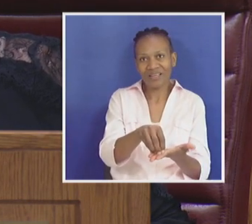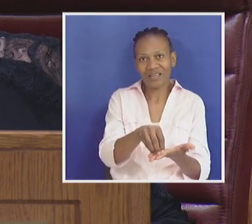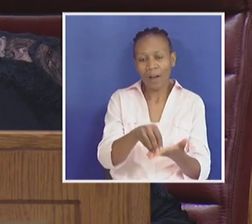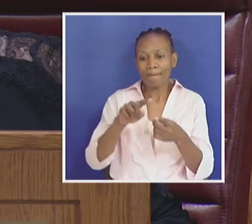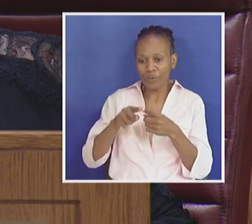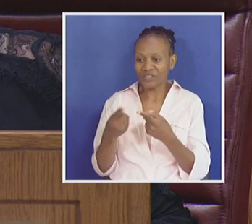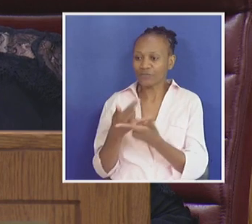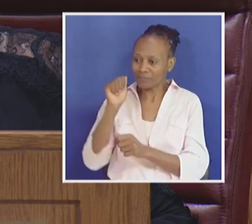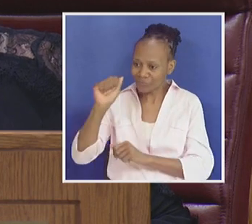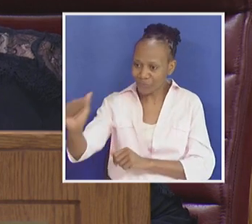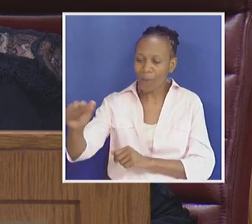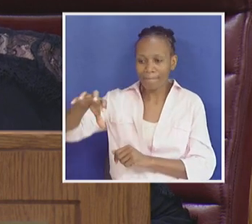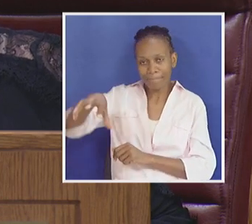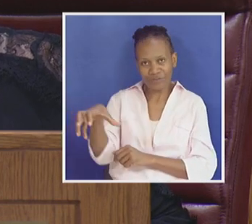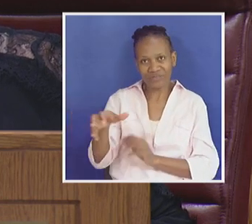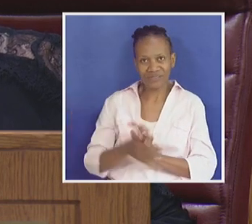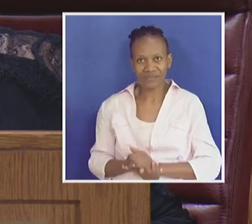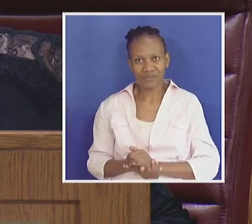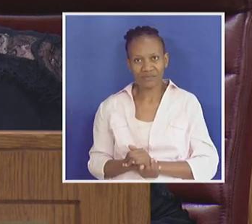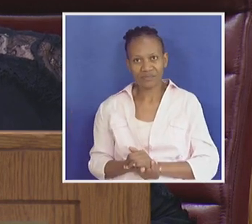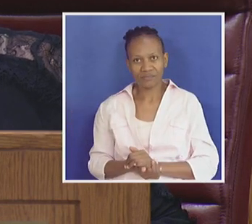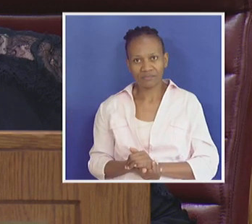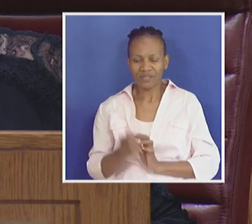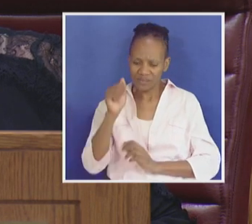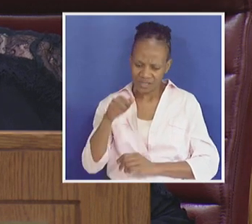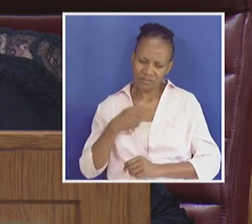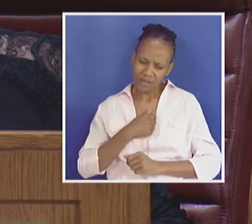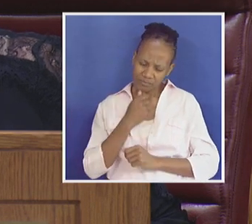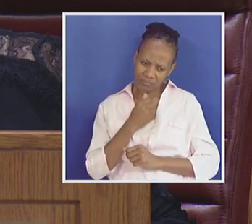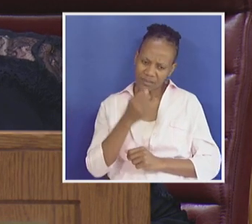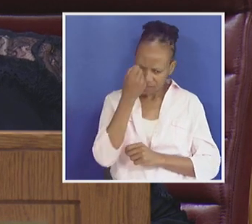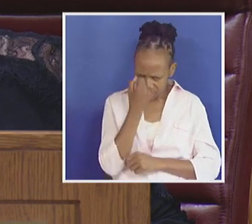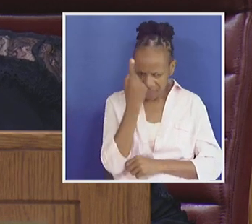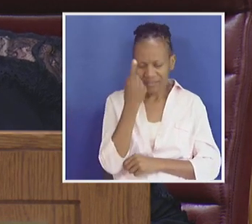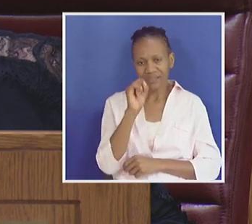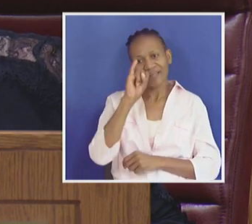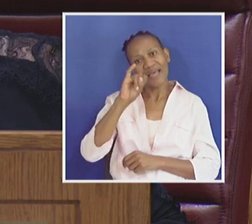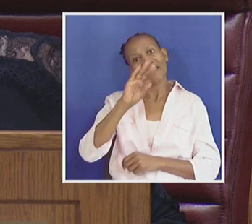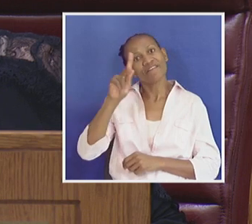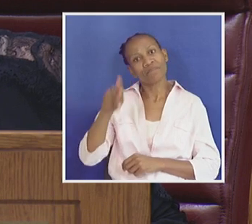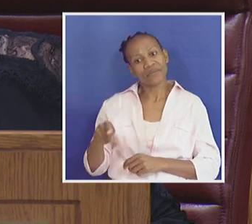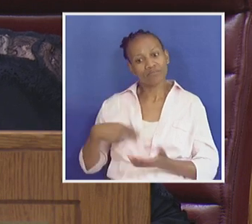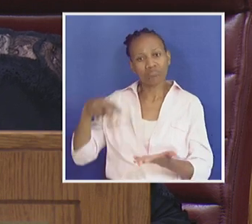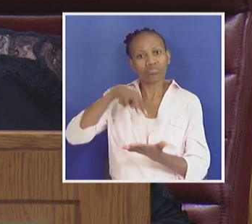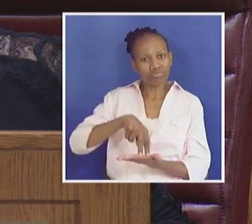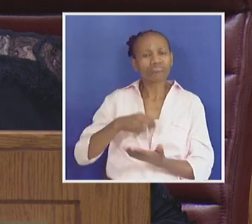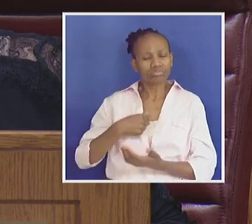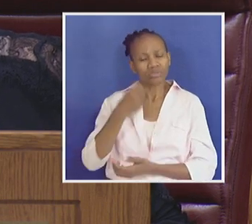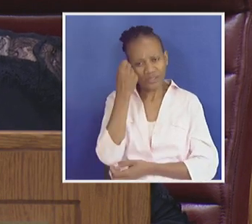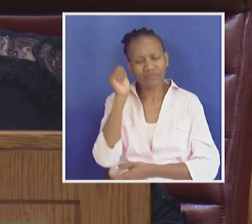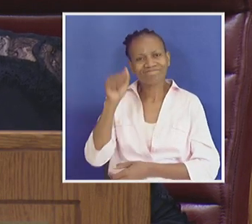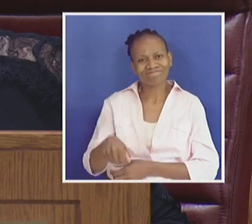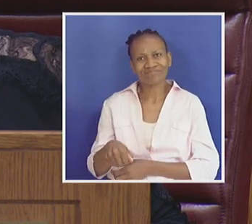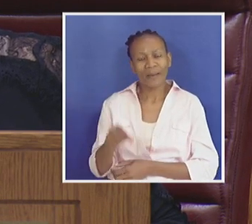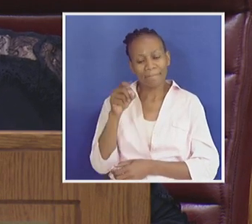standpoint. Even though I am sympathetic to the need for the IFP to stand up, in this